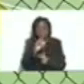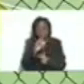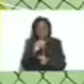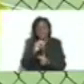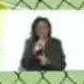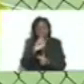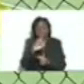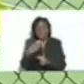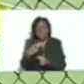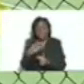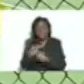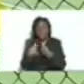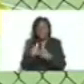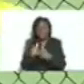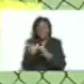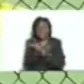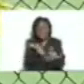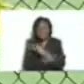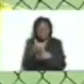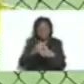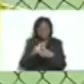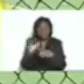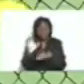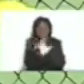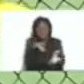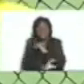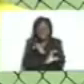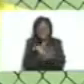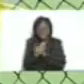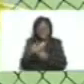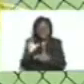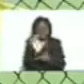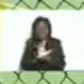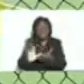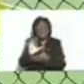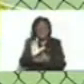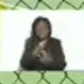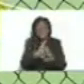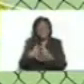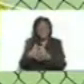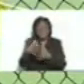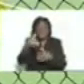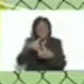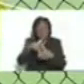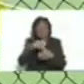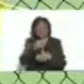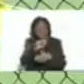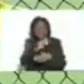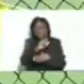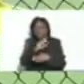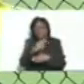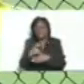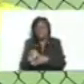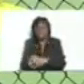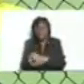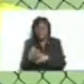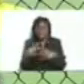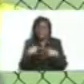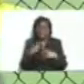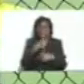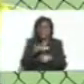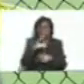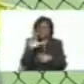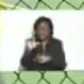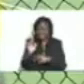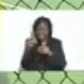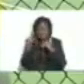all the countries in the Caribbean and Central America, including Mexico. And we have 38 players this